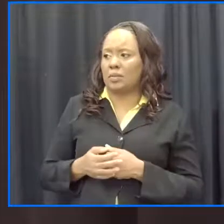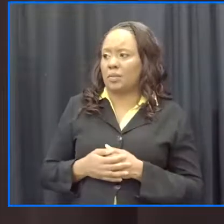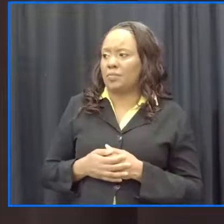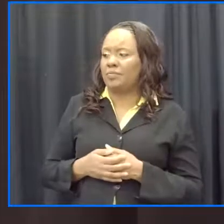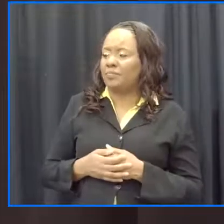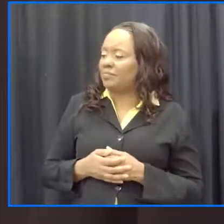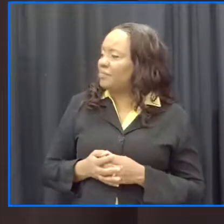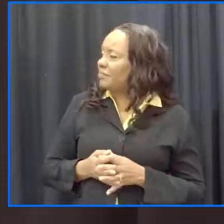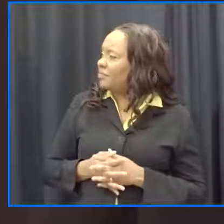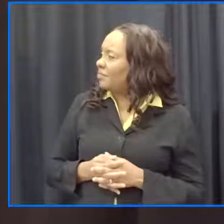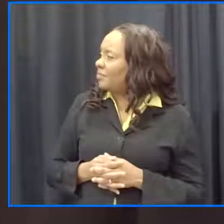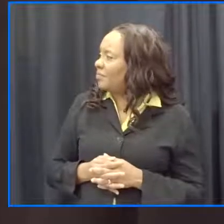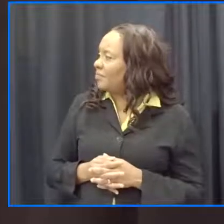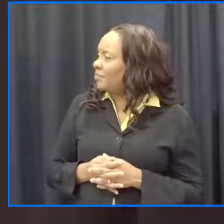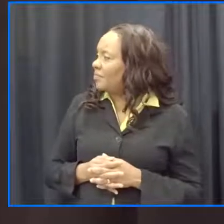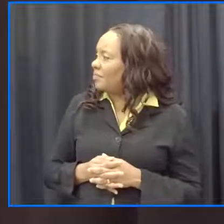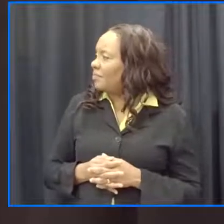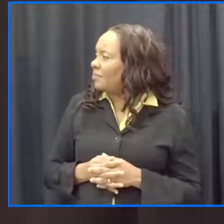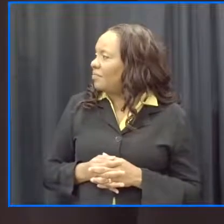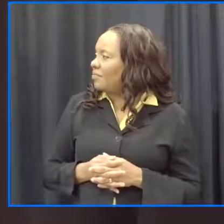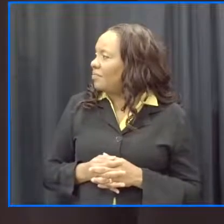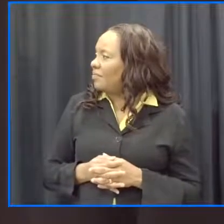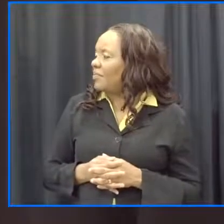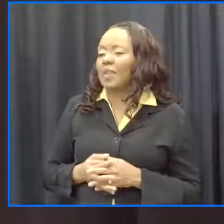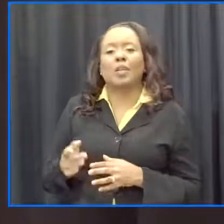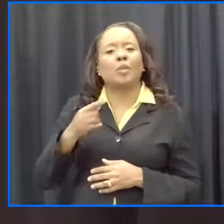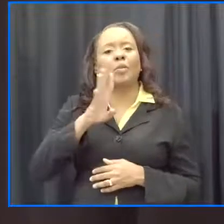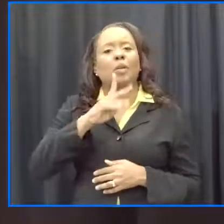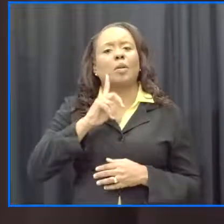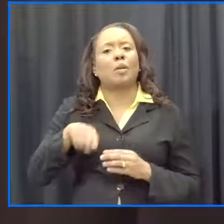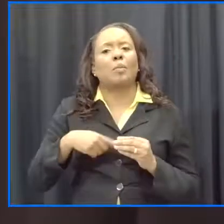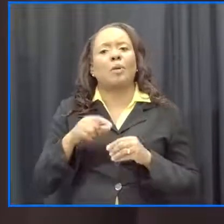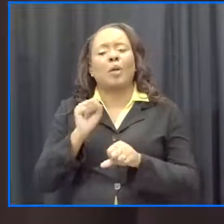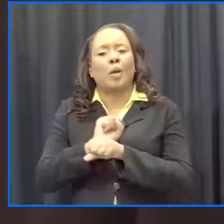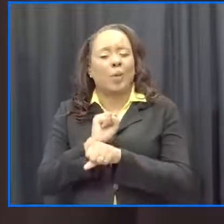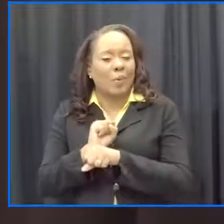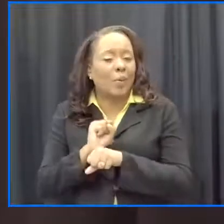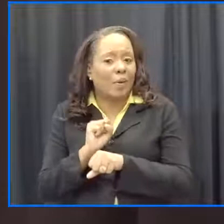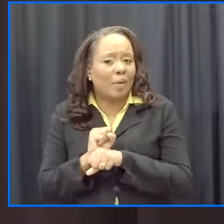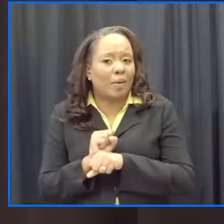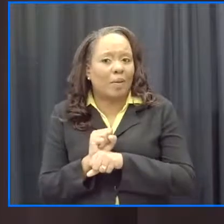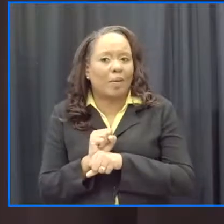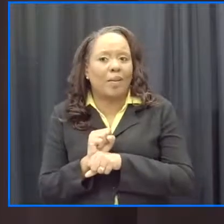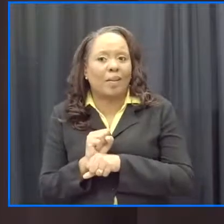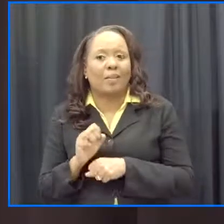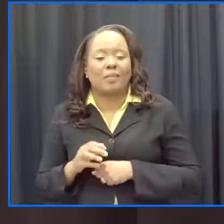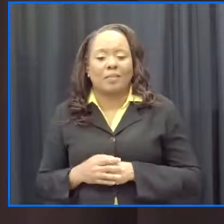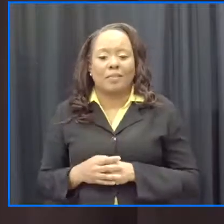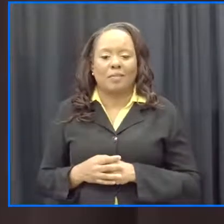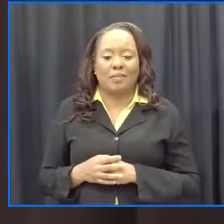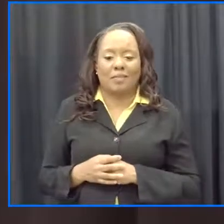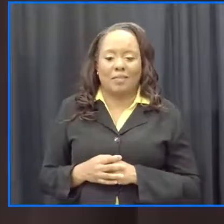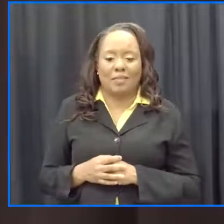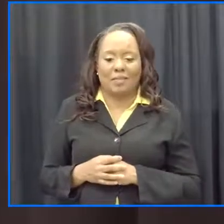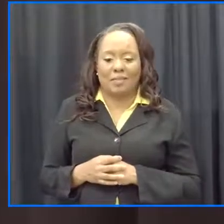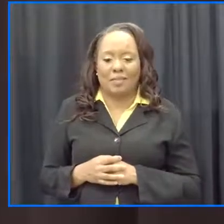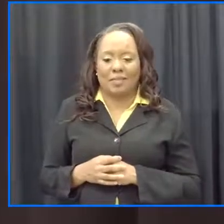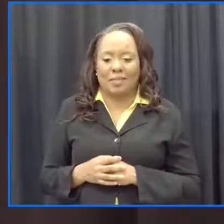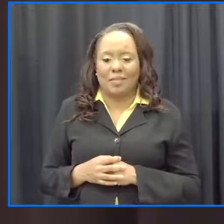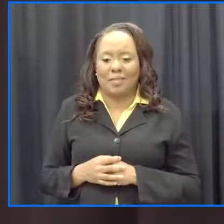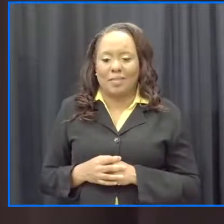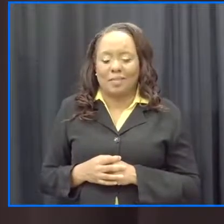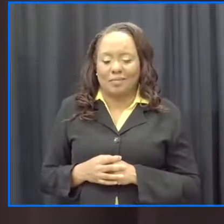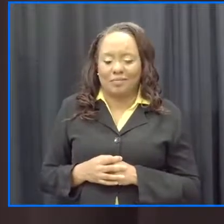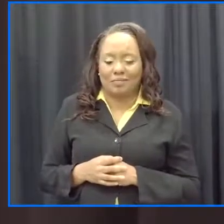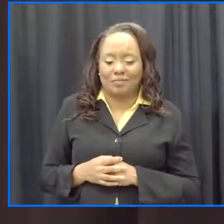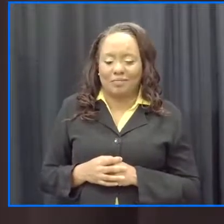Attorney General, I noticed that you did tell us about the volume of work, but I don't believe you told us that you expected us to spend at